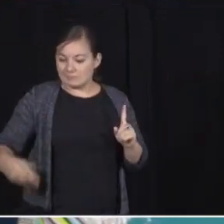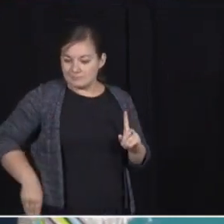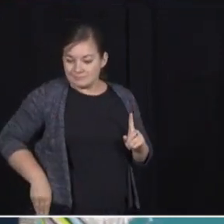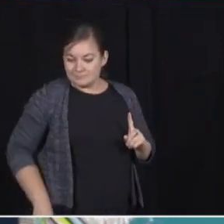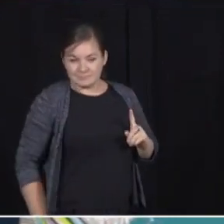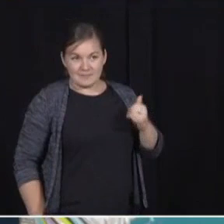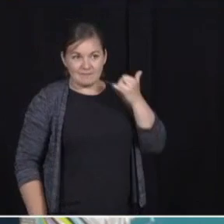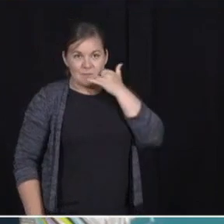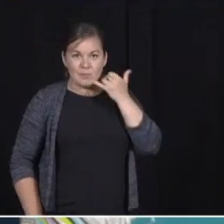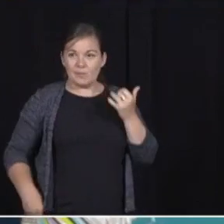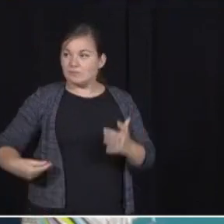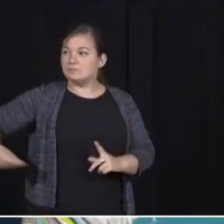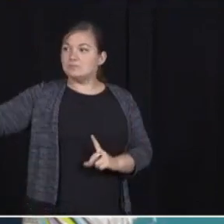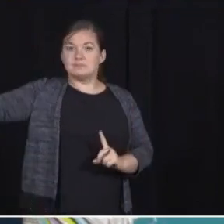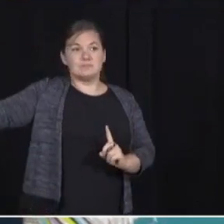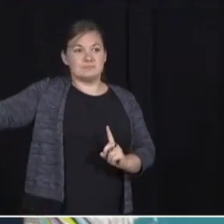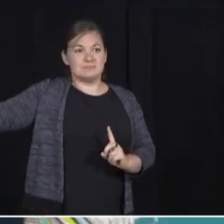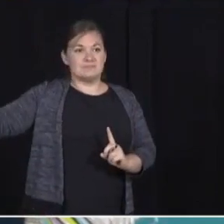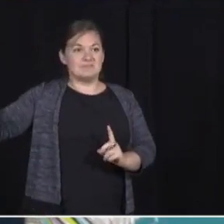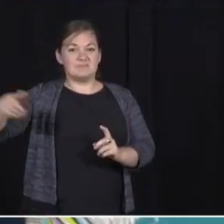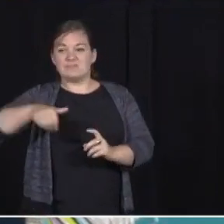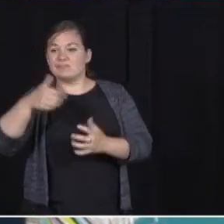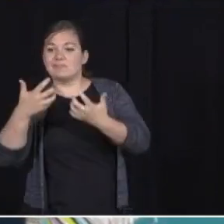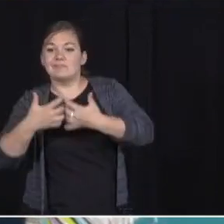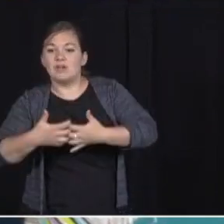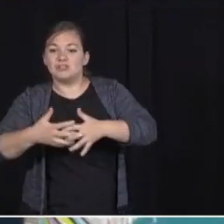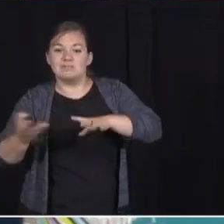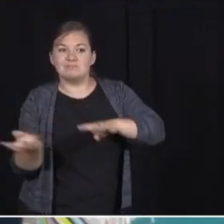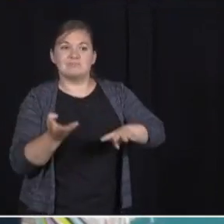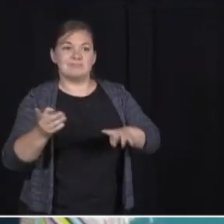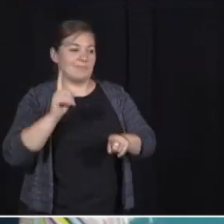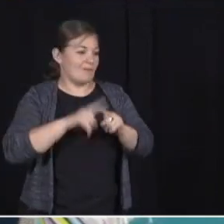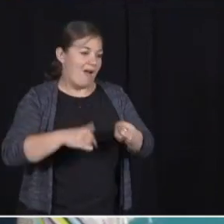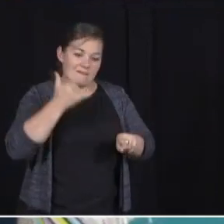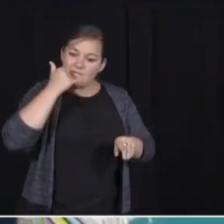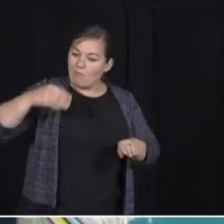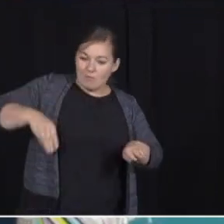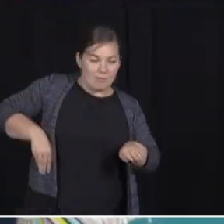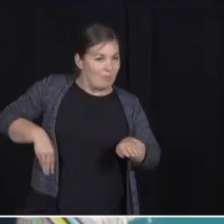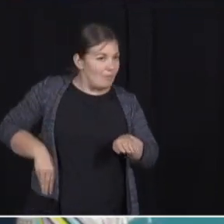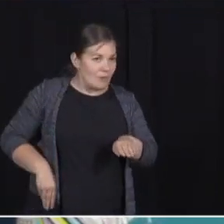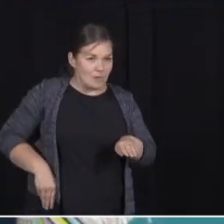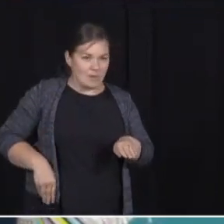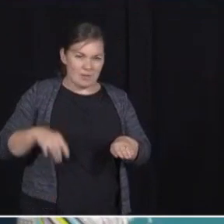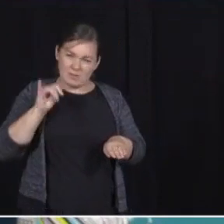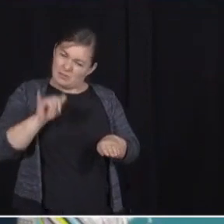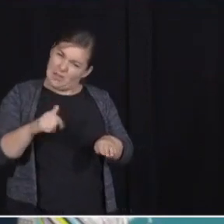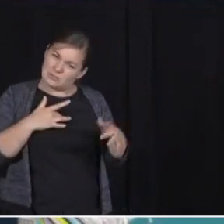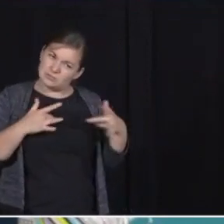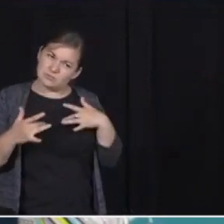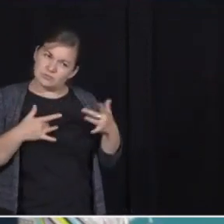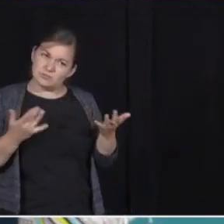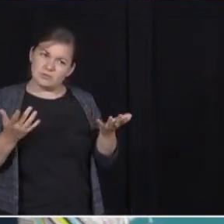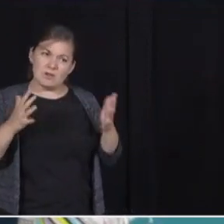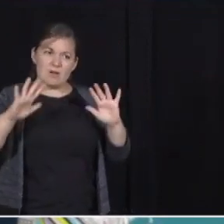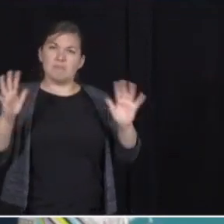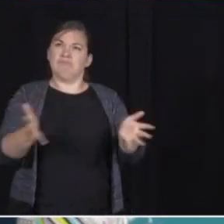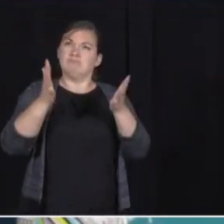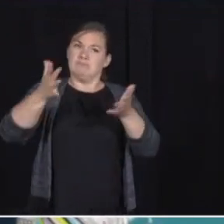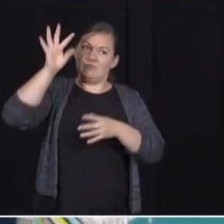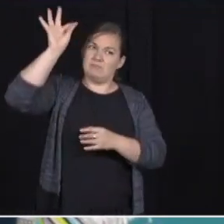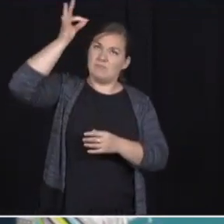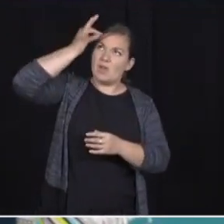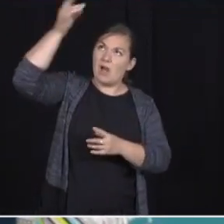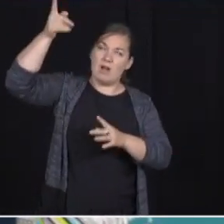manufacturing industry would be as well. Have you heard about any of these concerns? Are you pushing the federal government to allow for